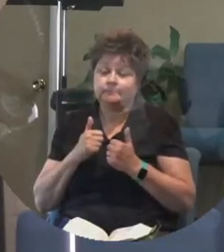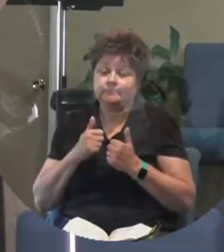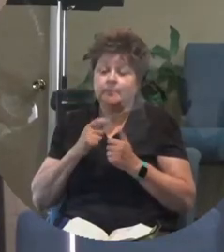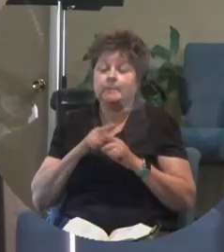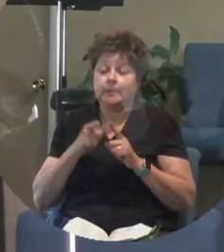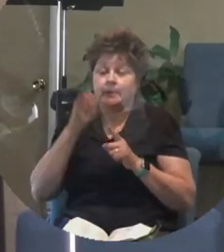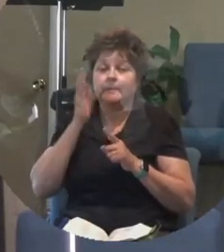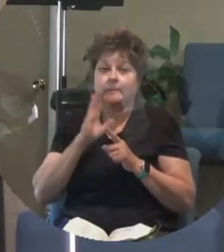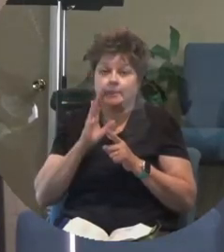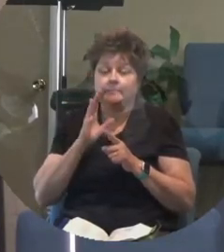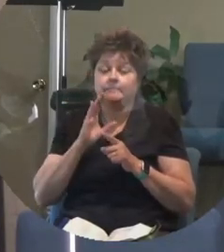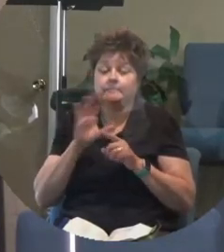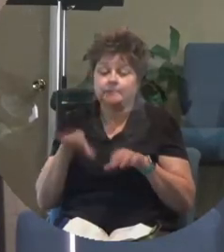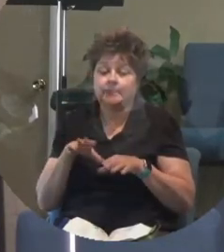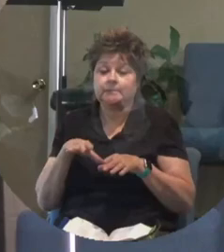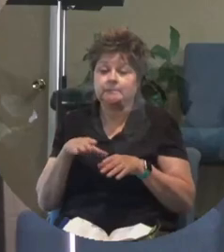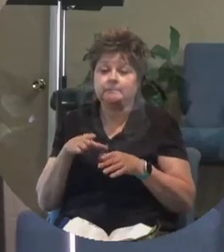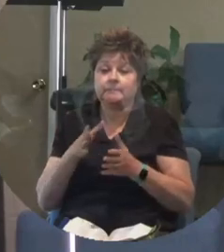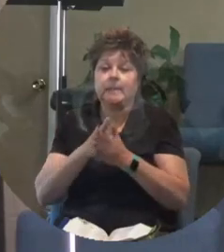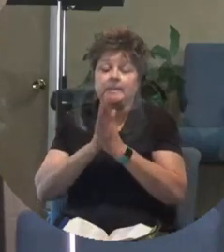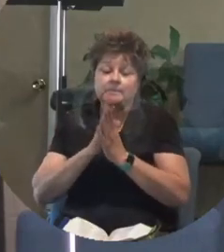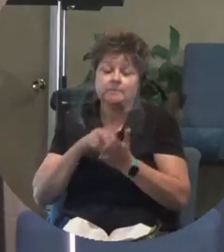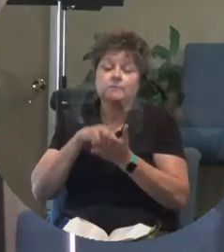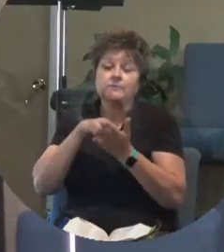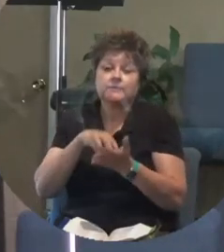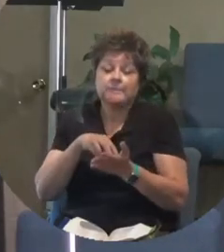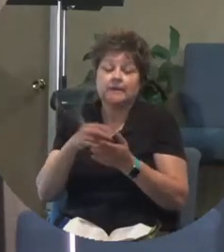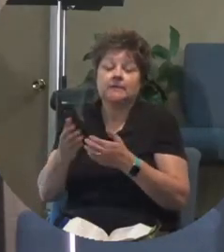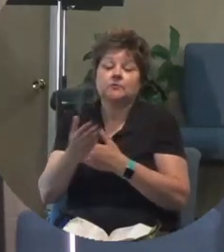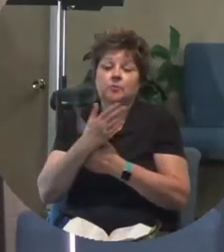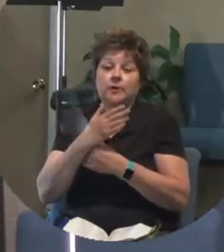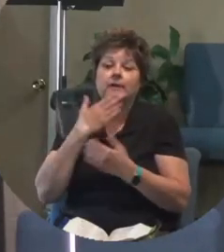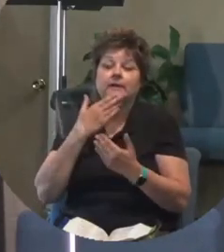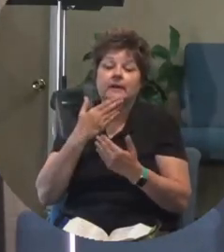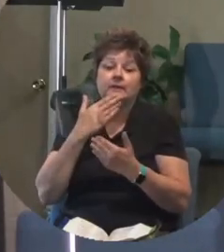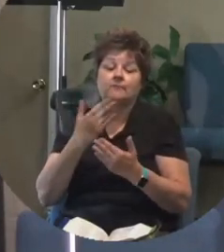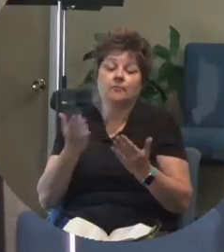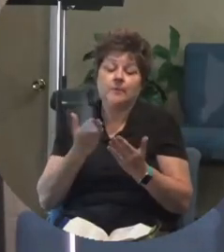does. I'm going to ask if you'll stand this morning. Thank you for being here.